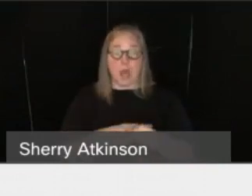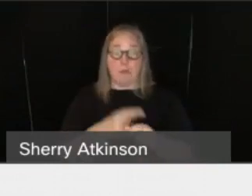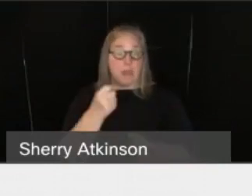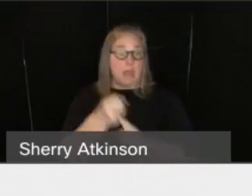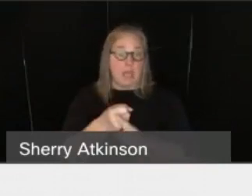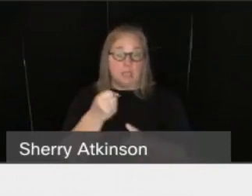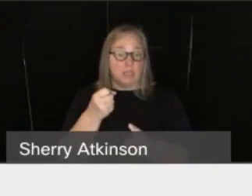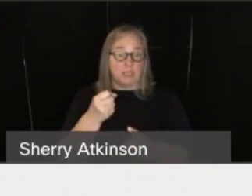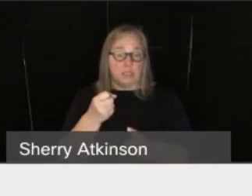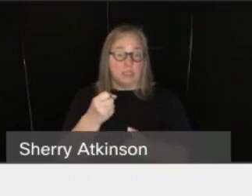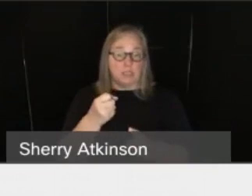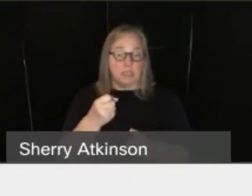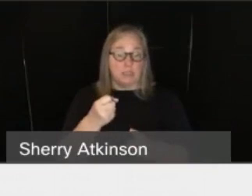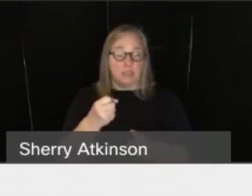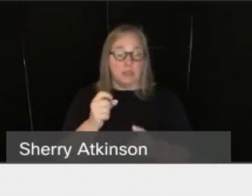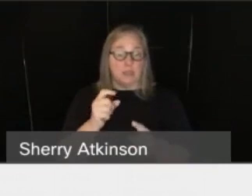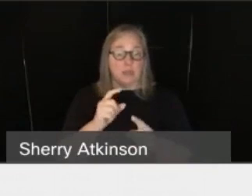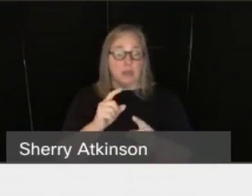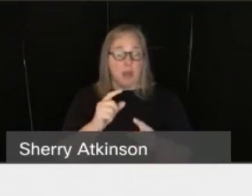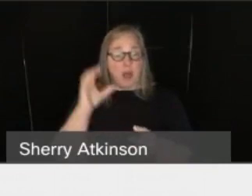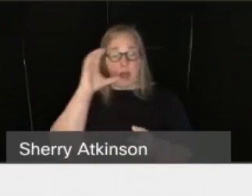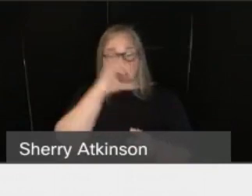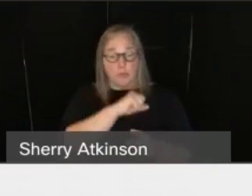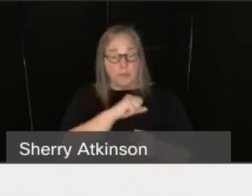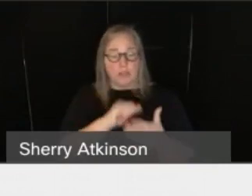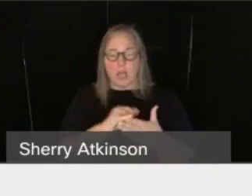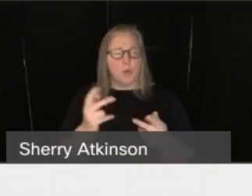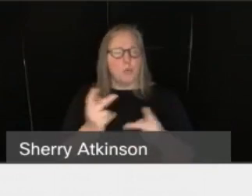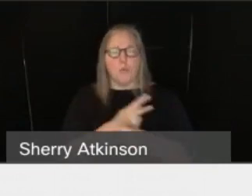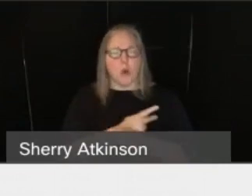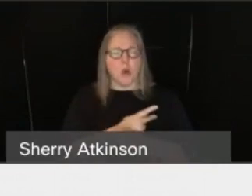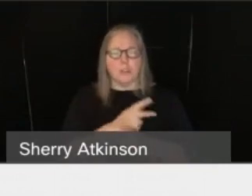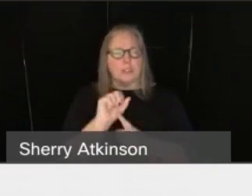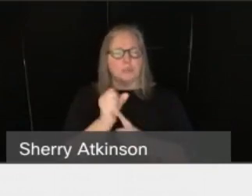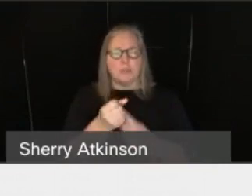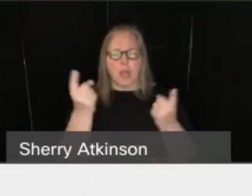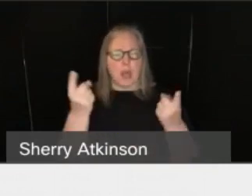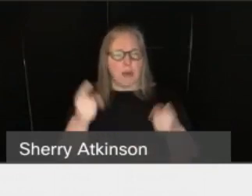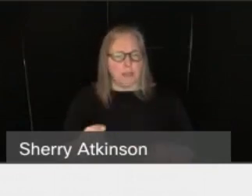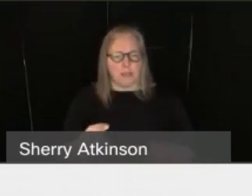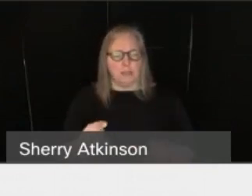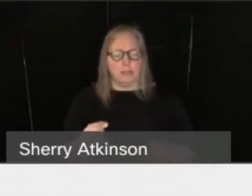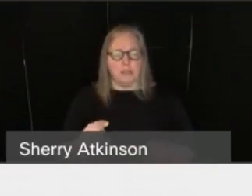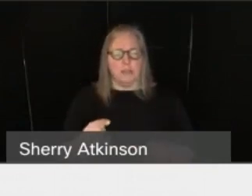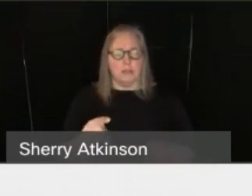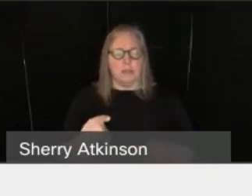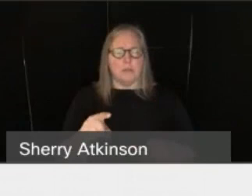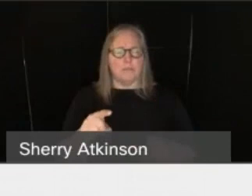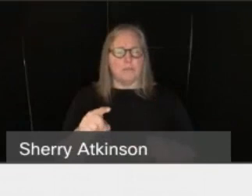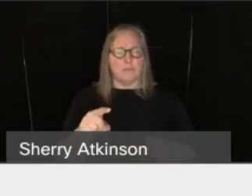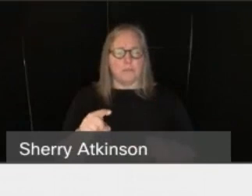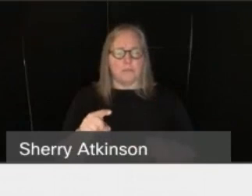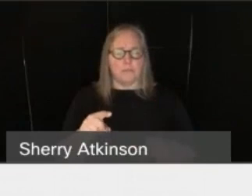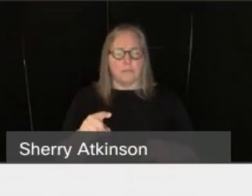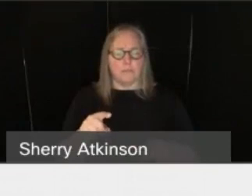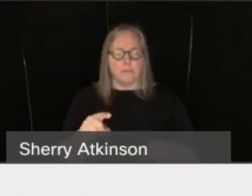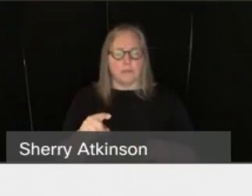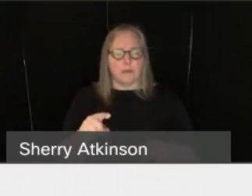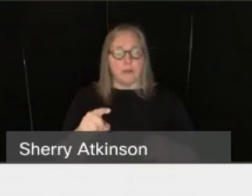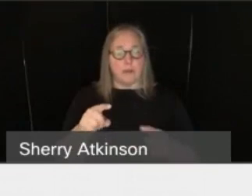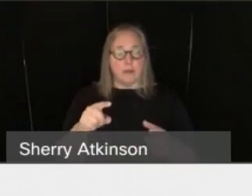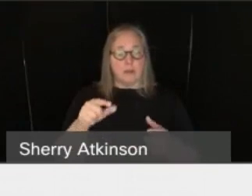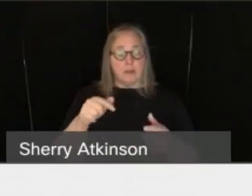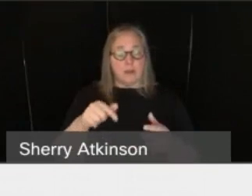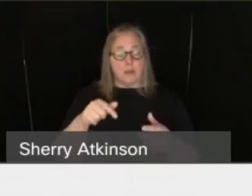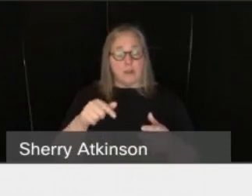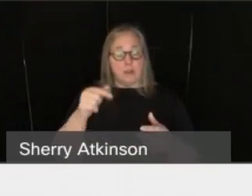I guess assuming that, let's just say a worst-case scenario, if the numbers, if You're not muted. we lost this year,